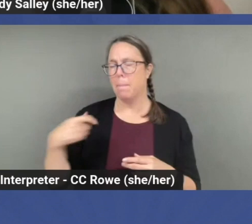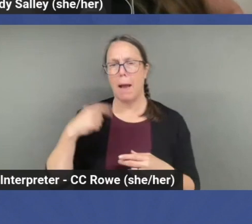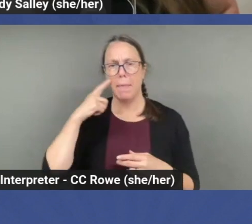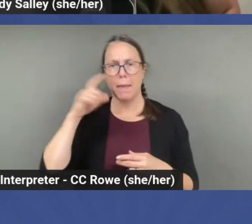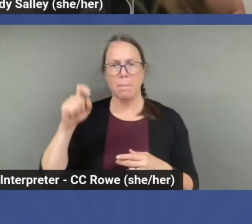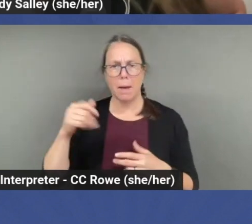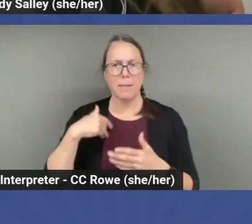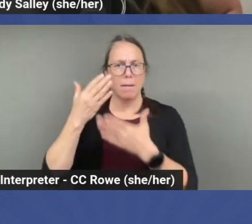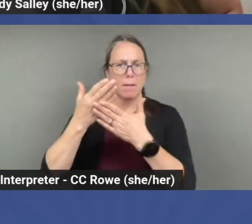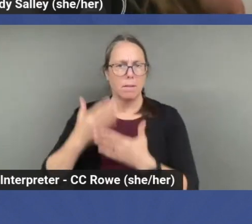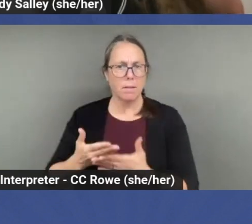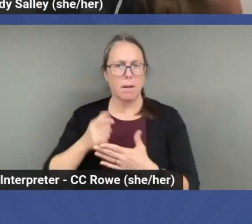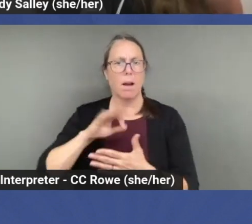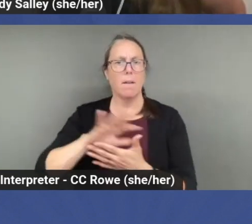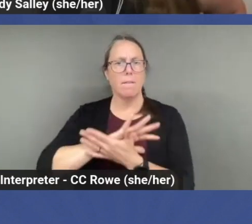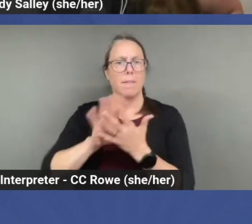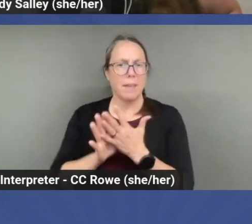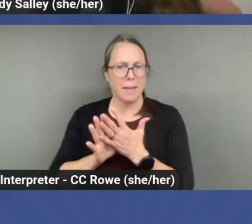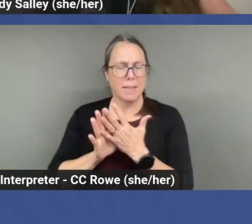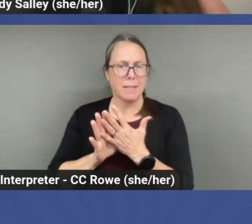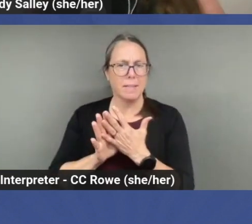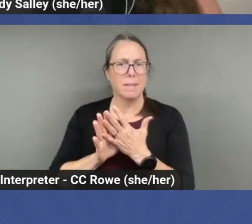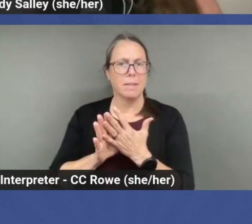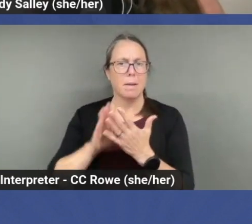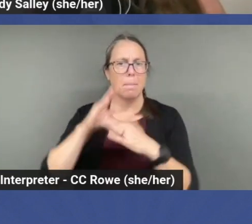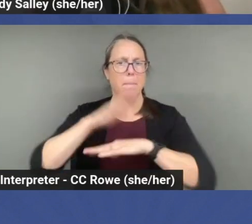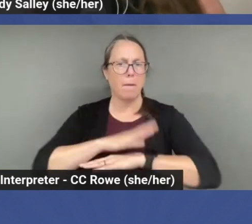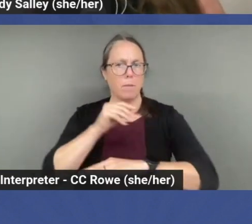this, platforms and access to information.